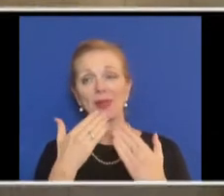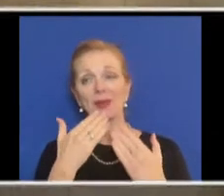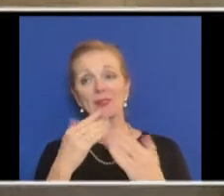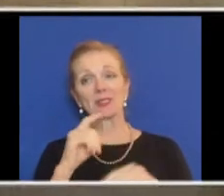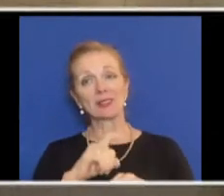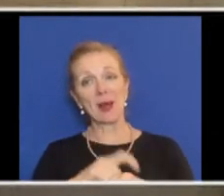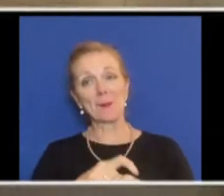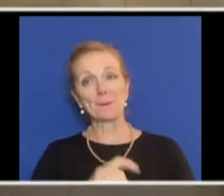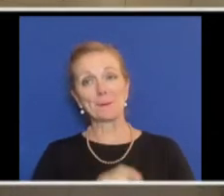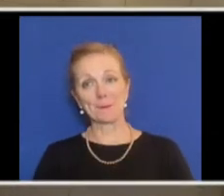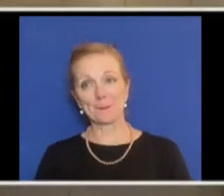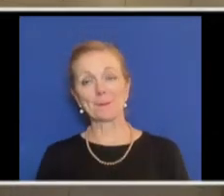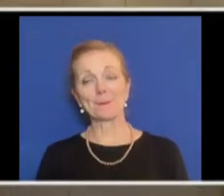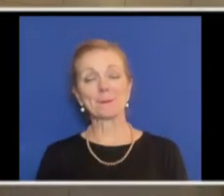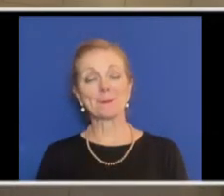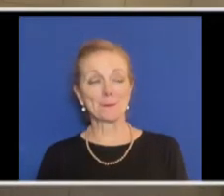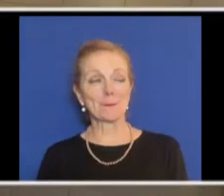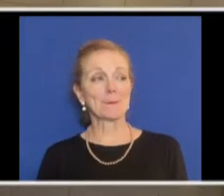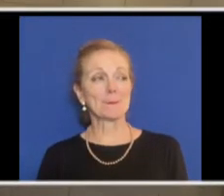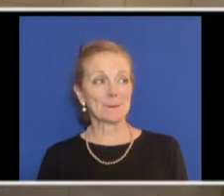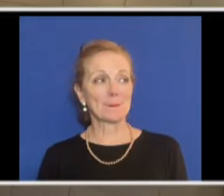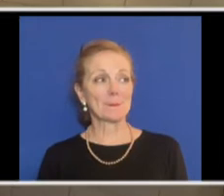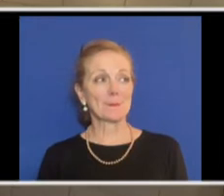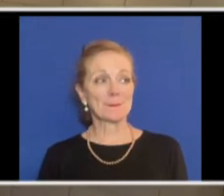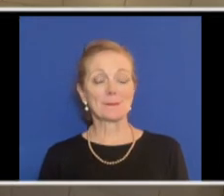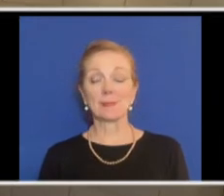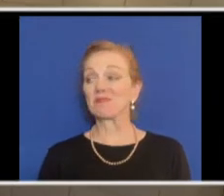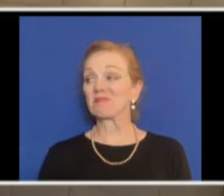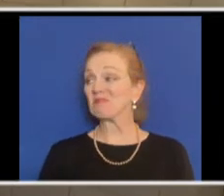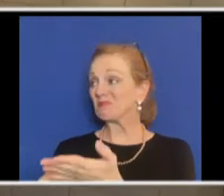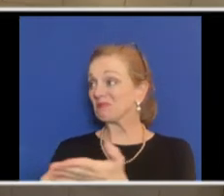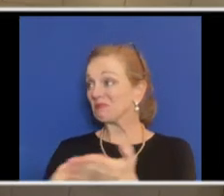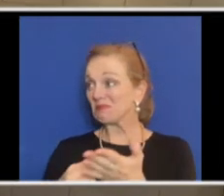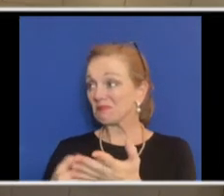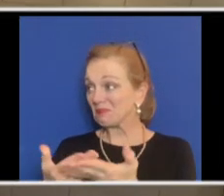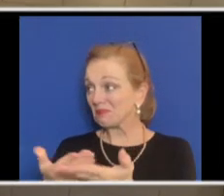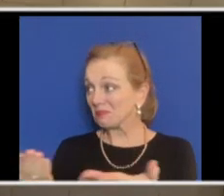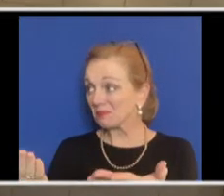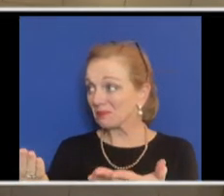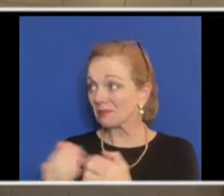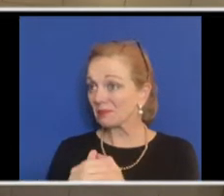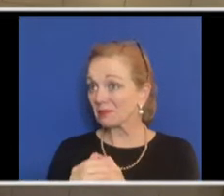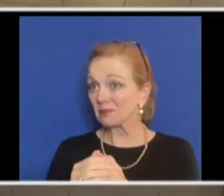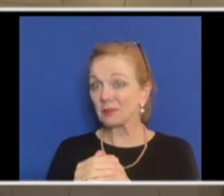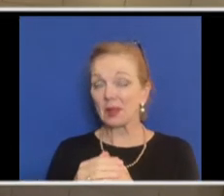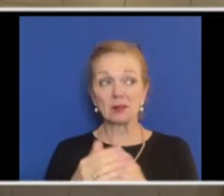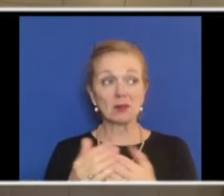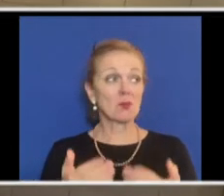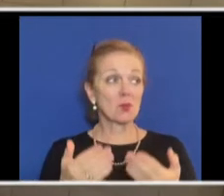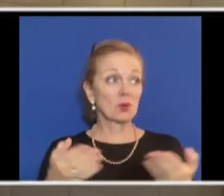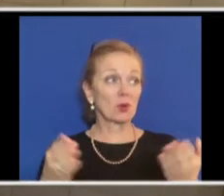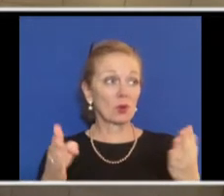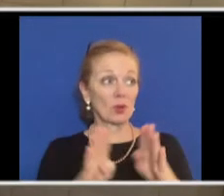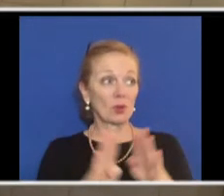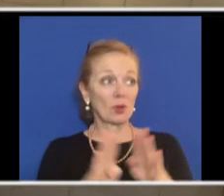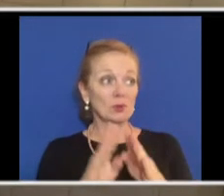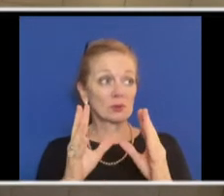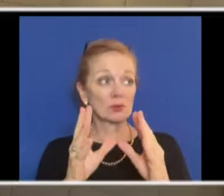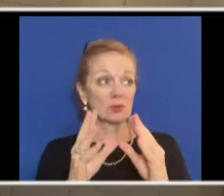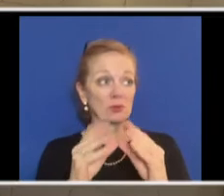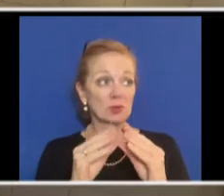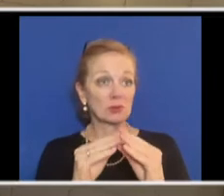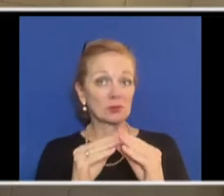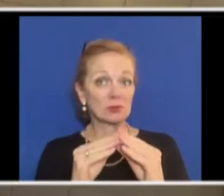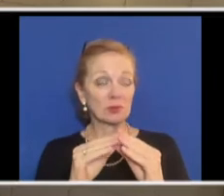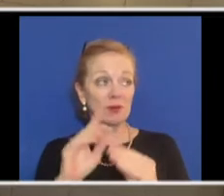thank you very much any discussion from the council motion close to public hearing any discussion on them both times per